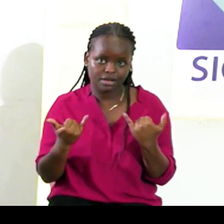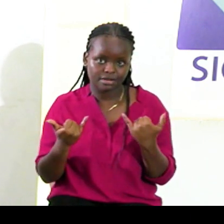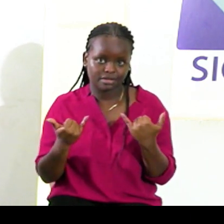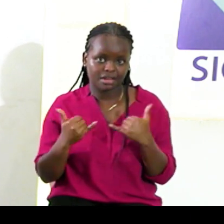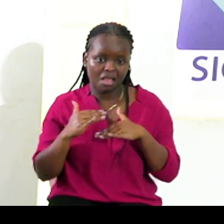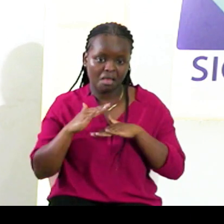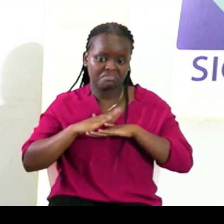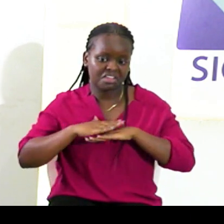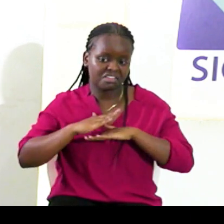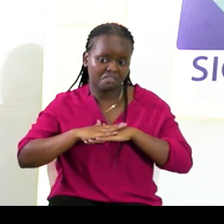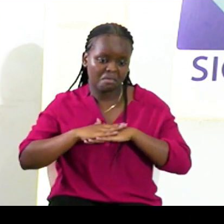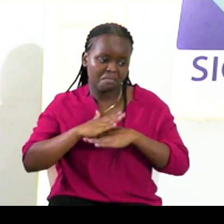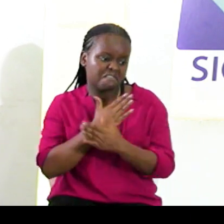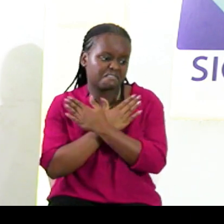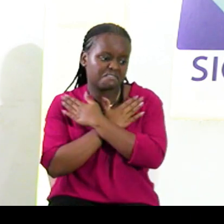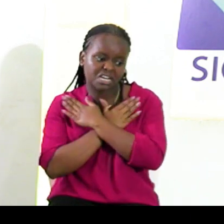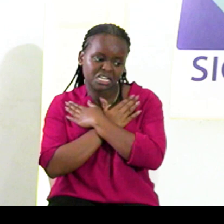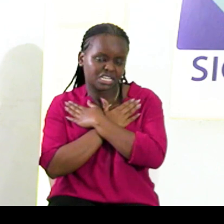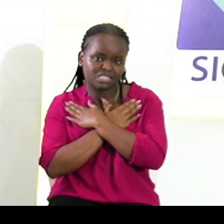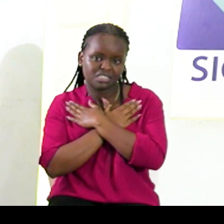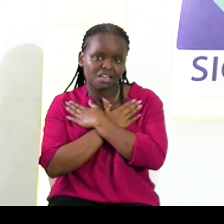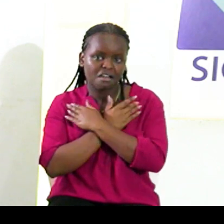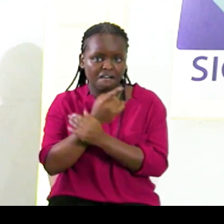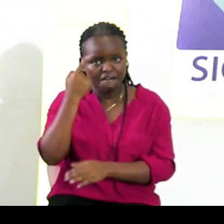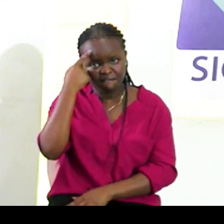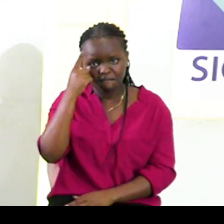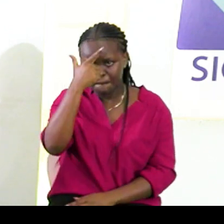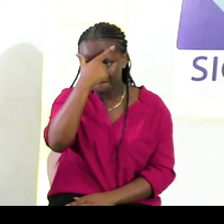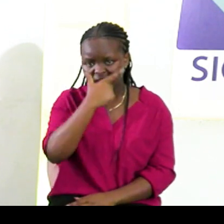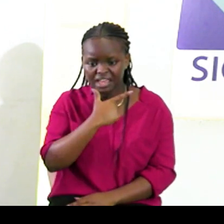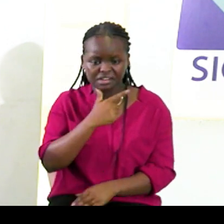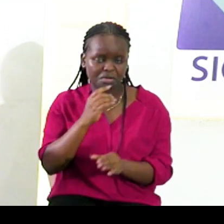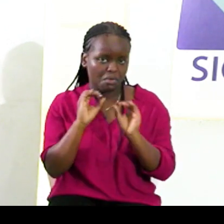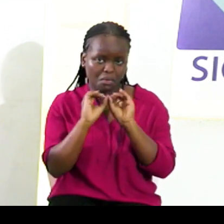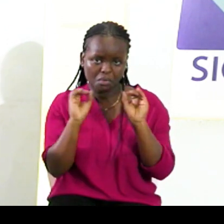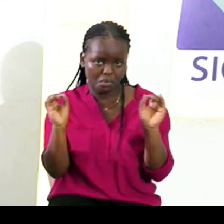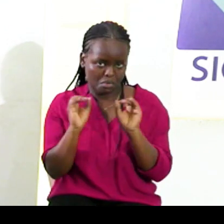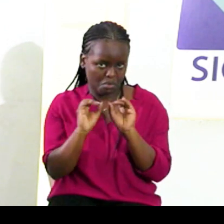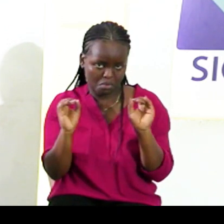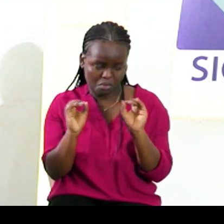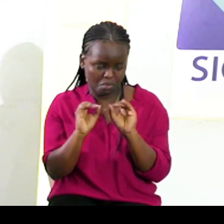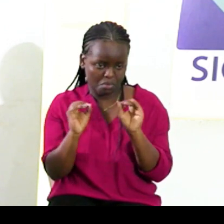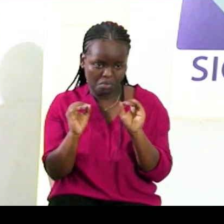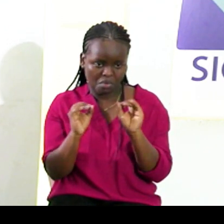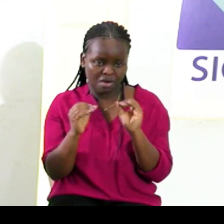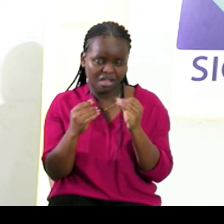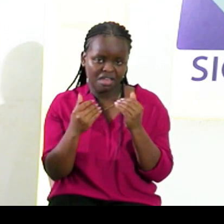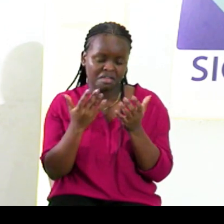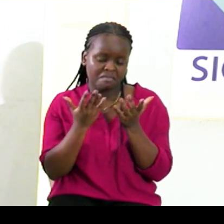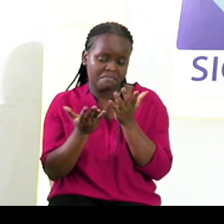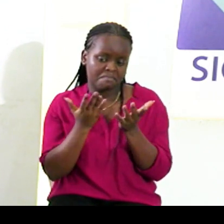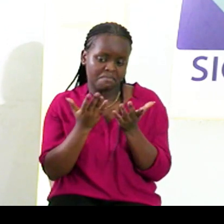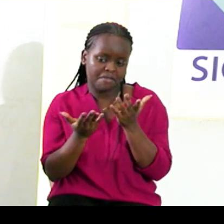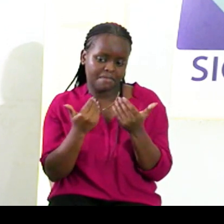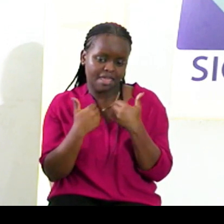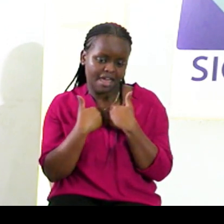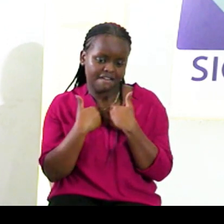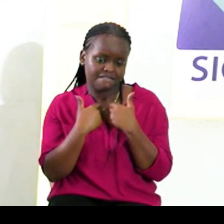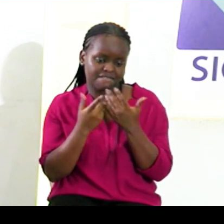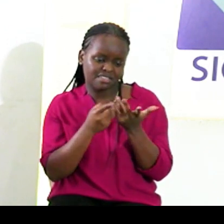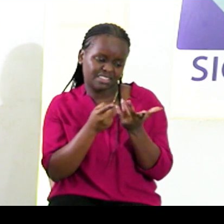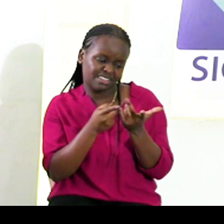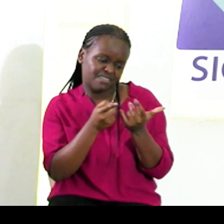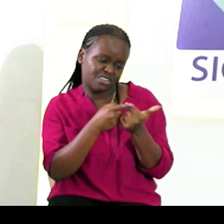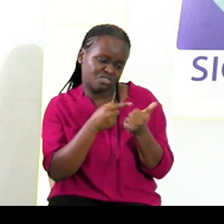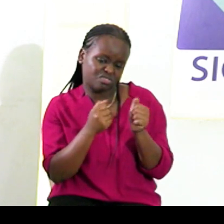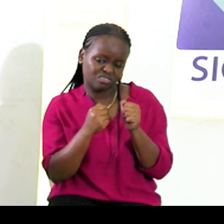not friendly, more especially to visually impaired. So you find that the display may have several